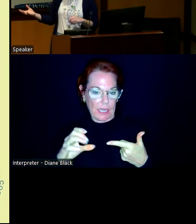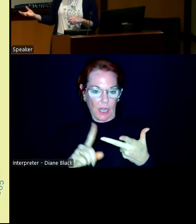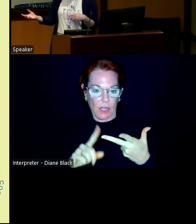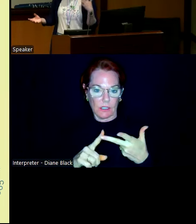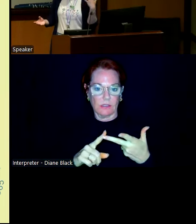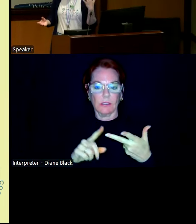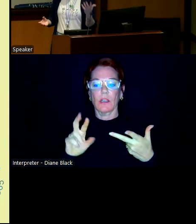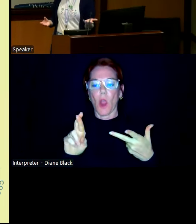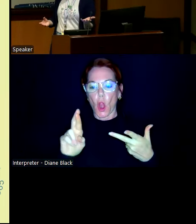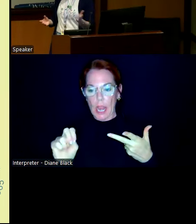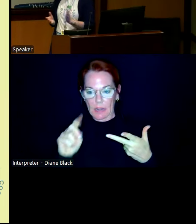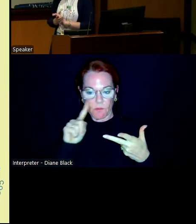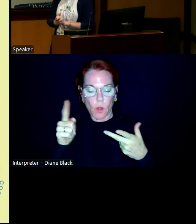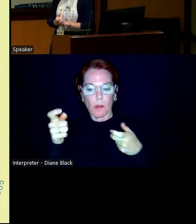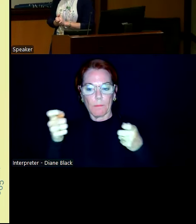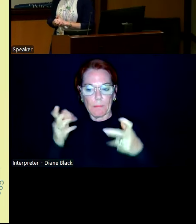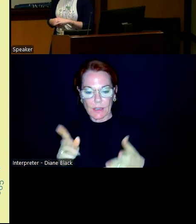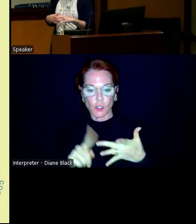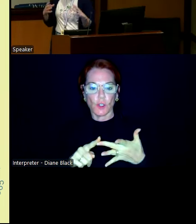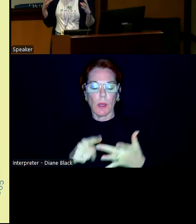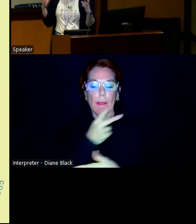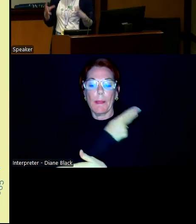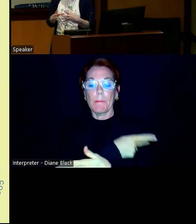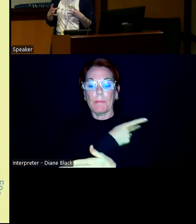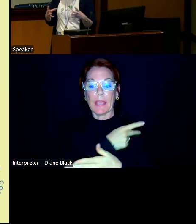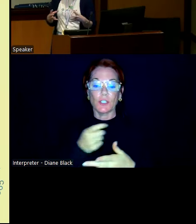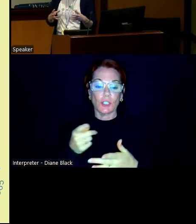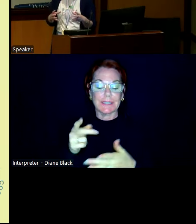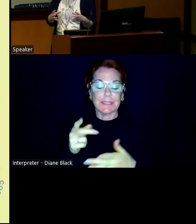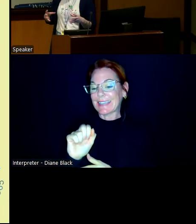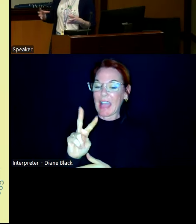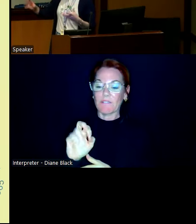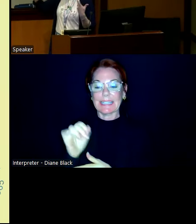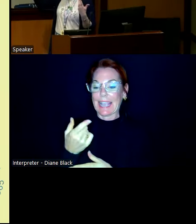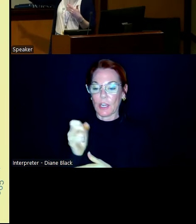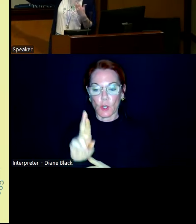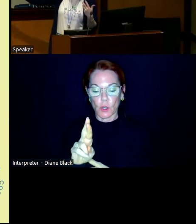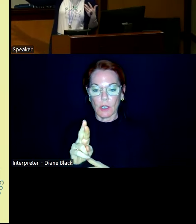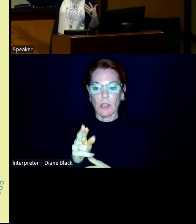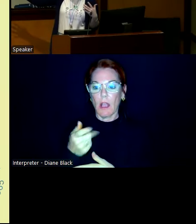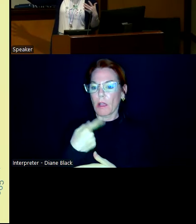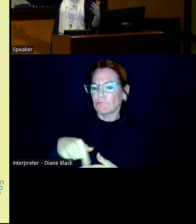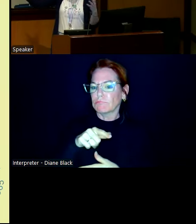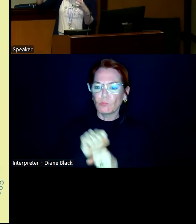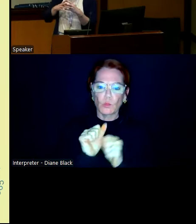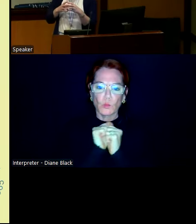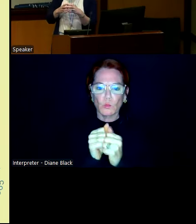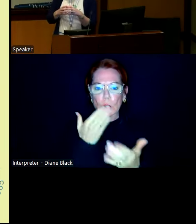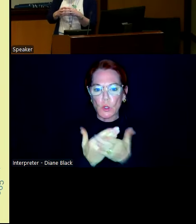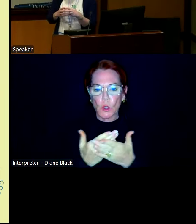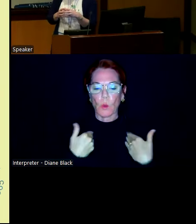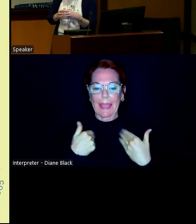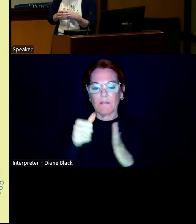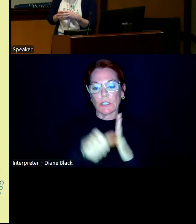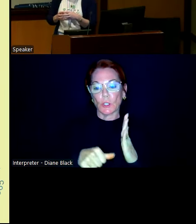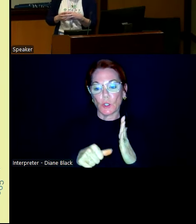RN care manager, a patient navigator, and we work really well together. There is a surgical hub that is trying to pull